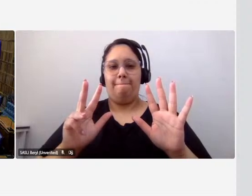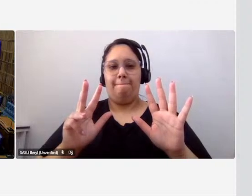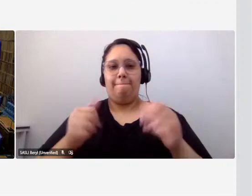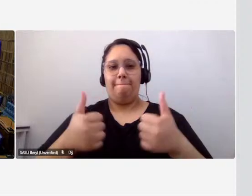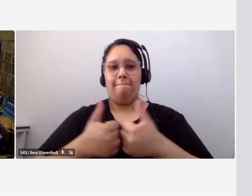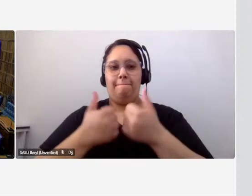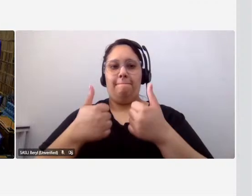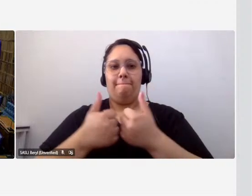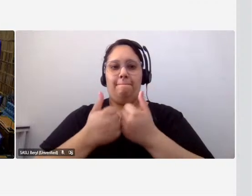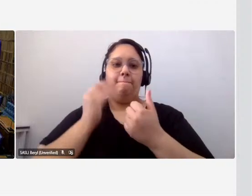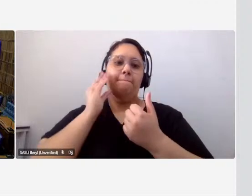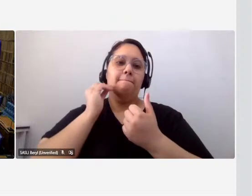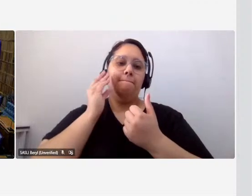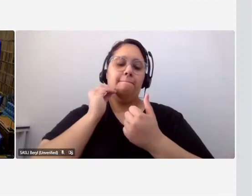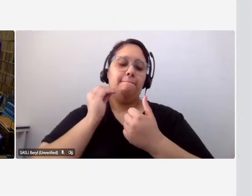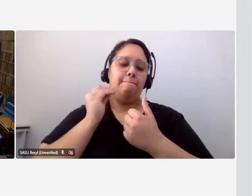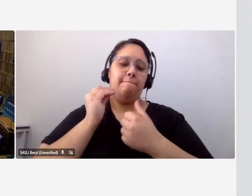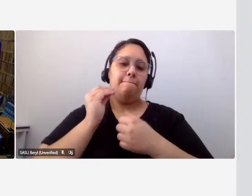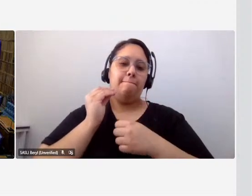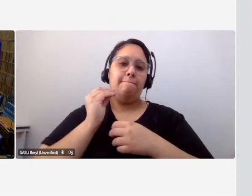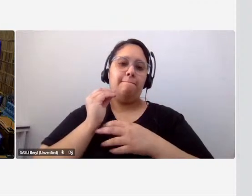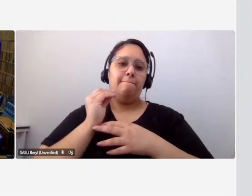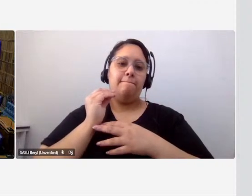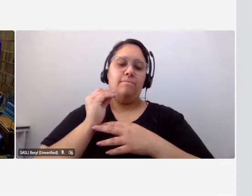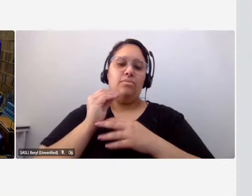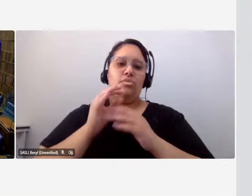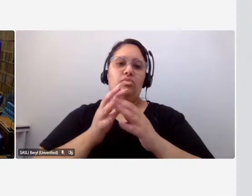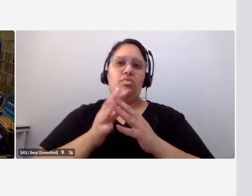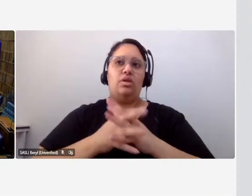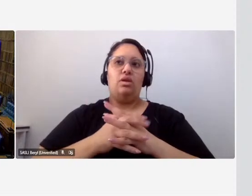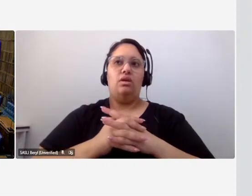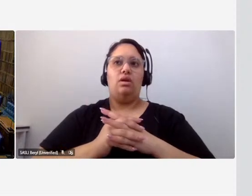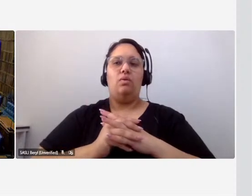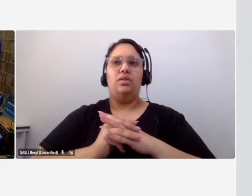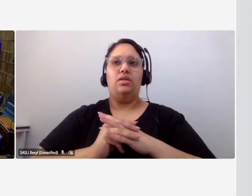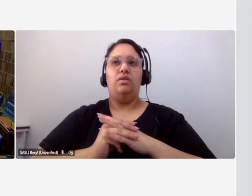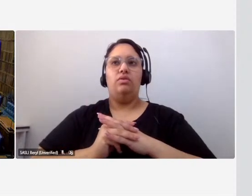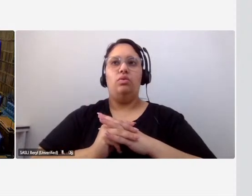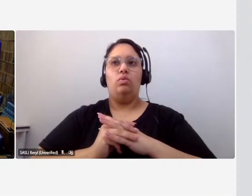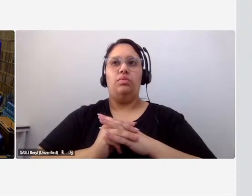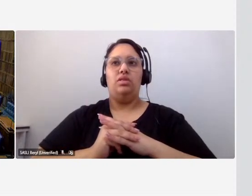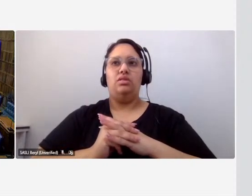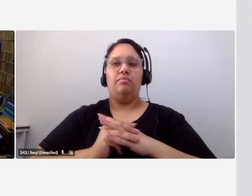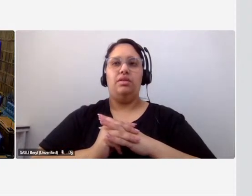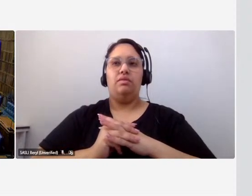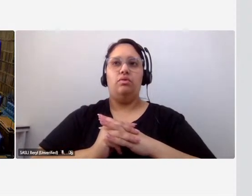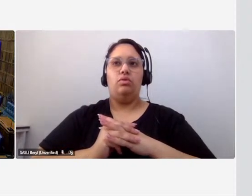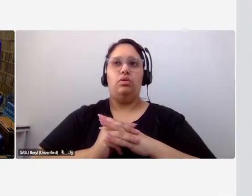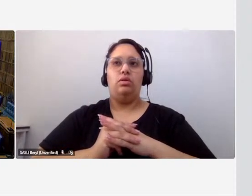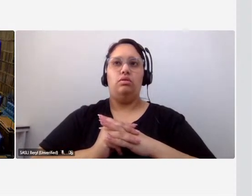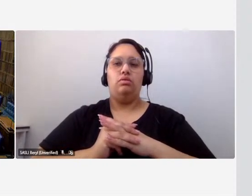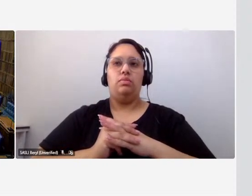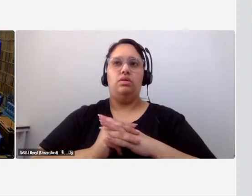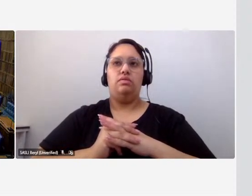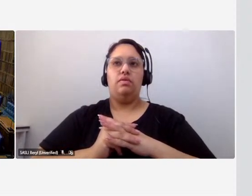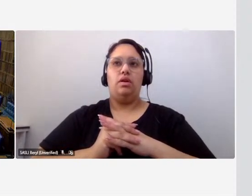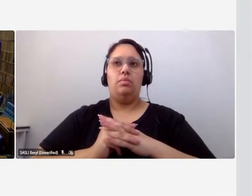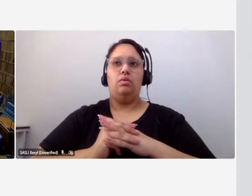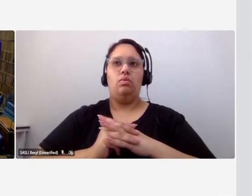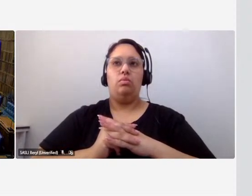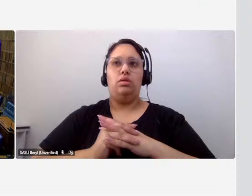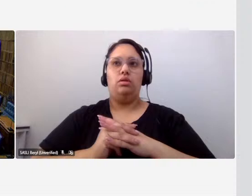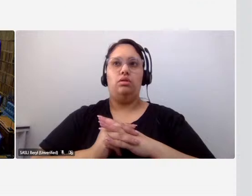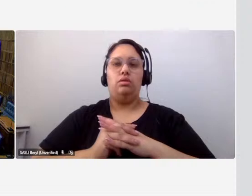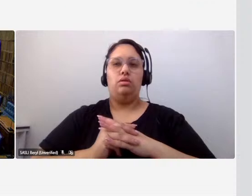Challenges experienced, you know, of which we perhaps one